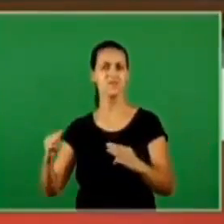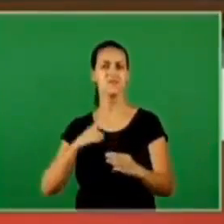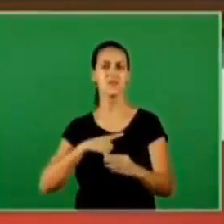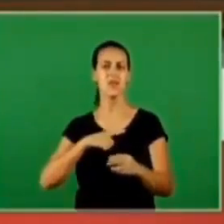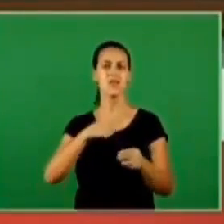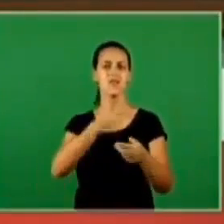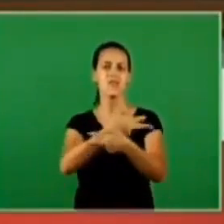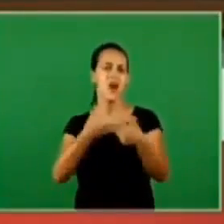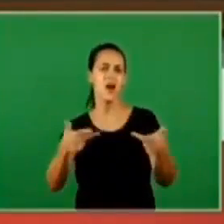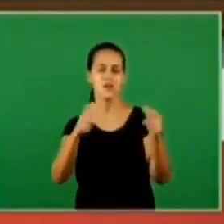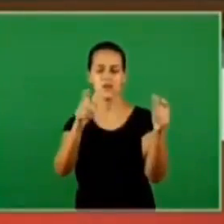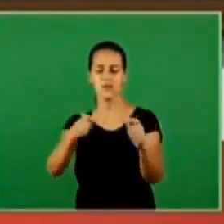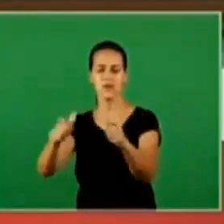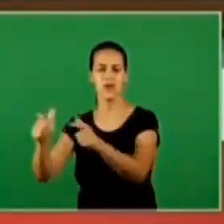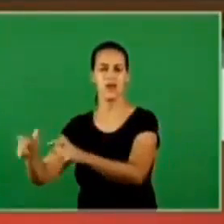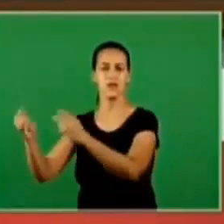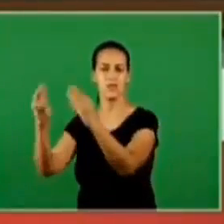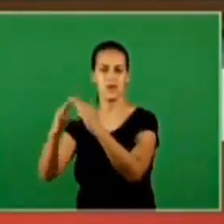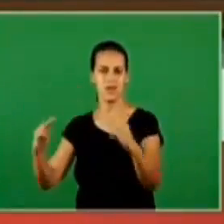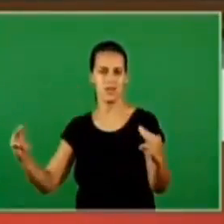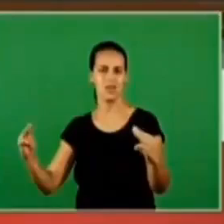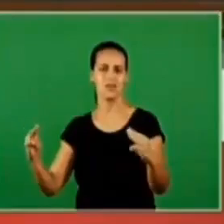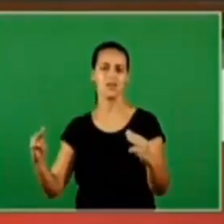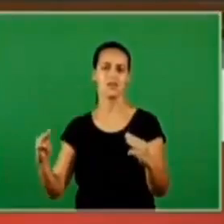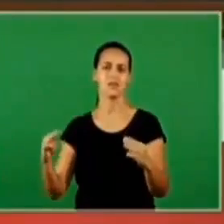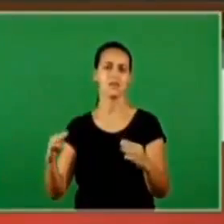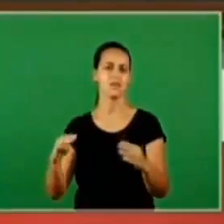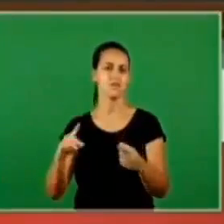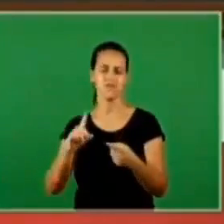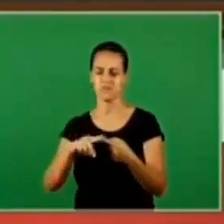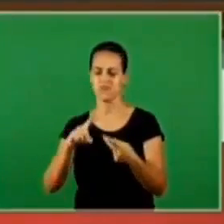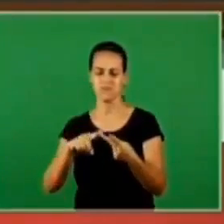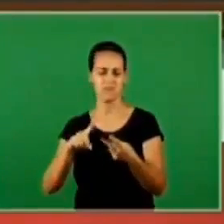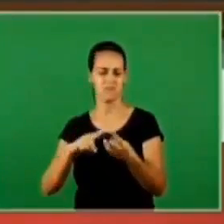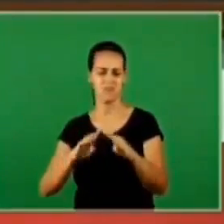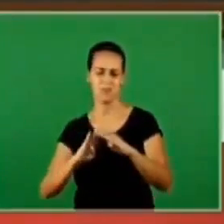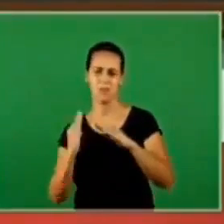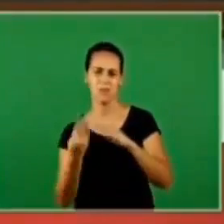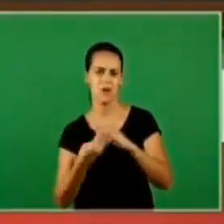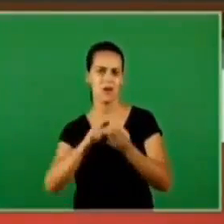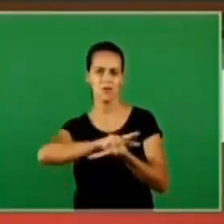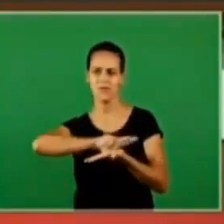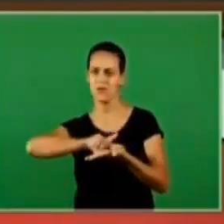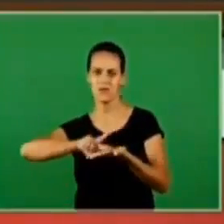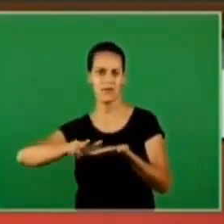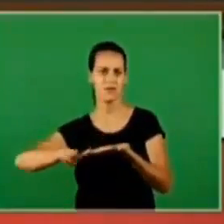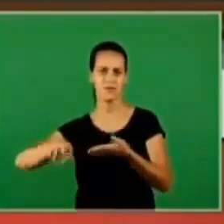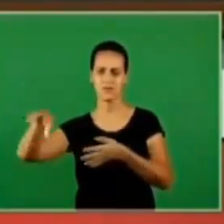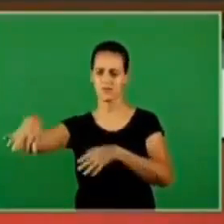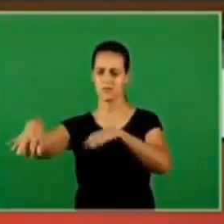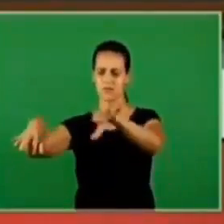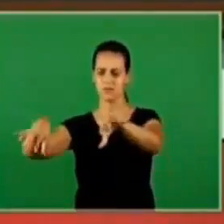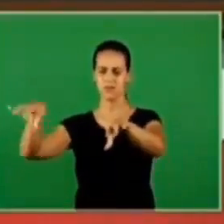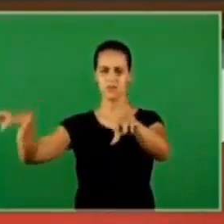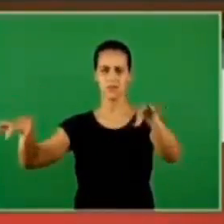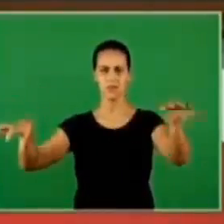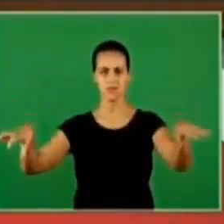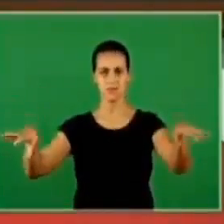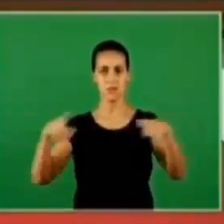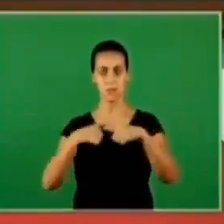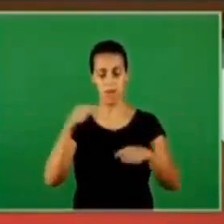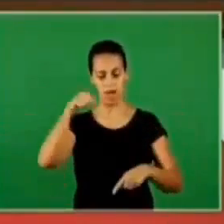has many locations. Manaus has Red, Terra Vermelha, and also Santa